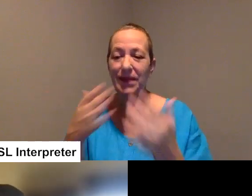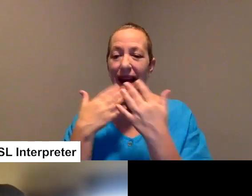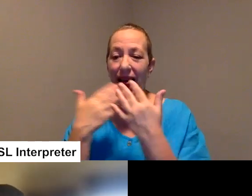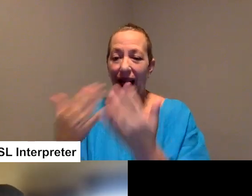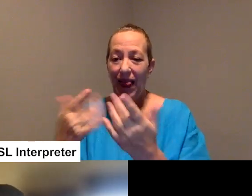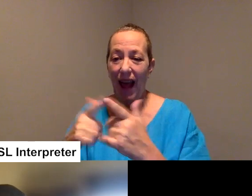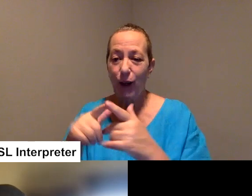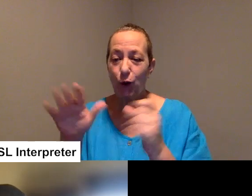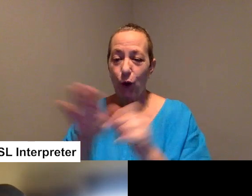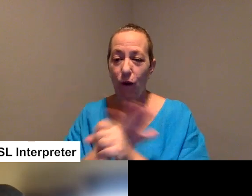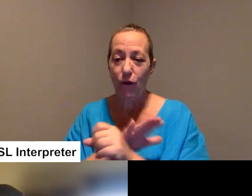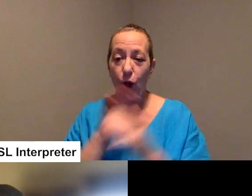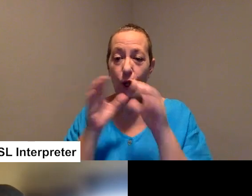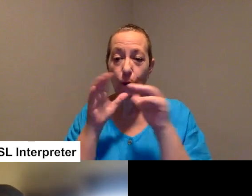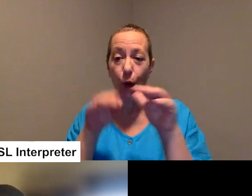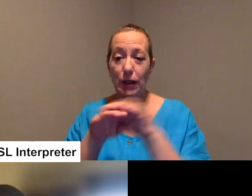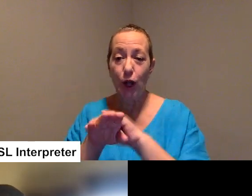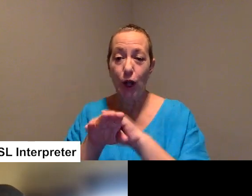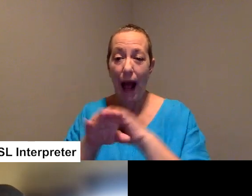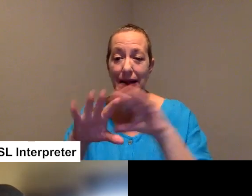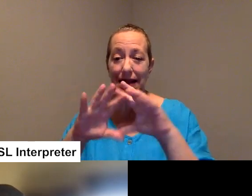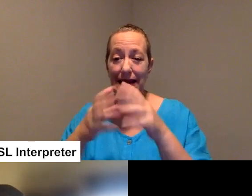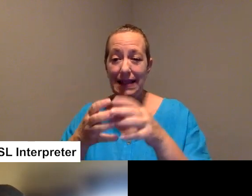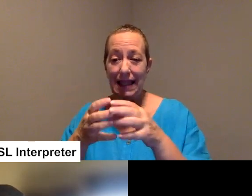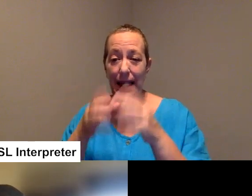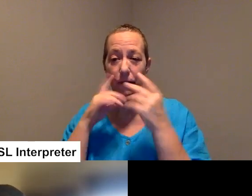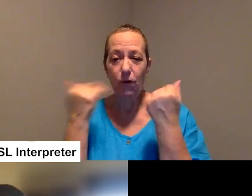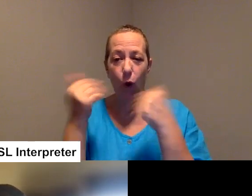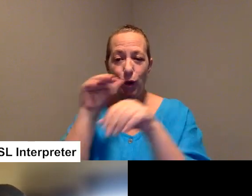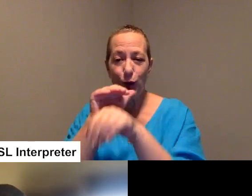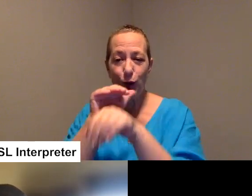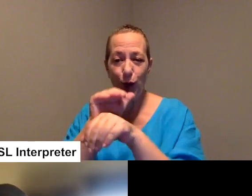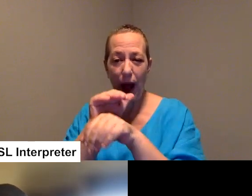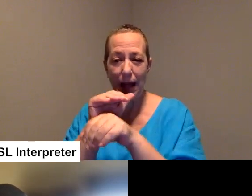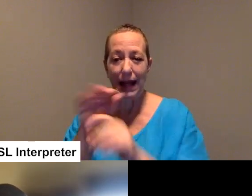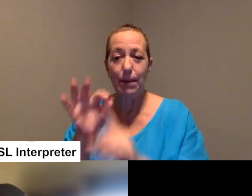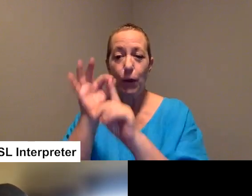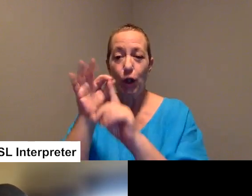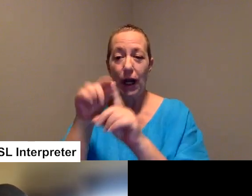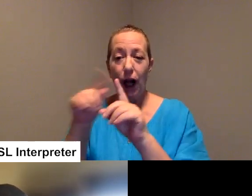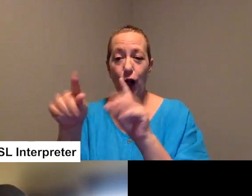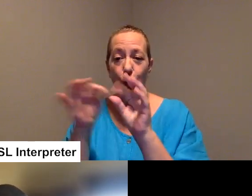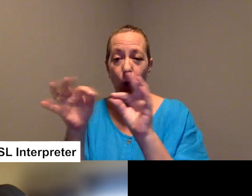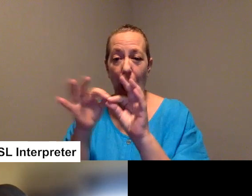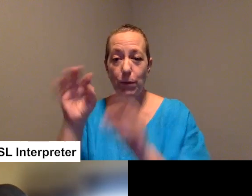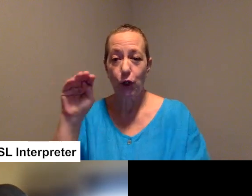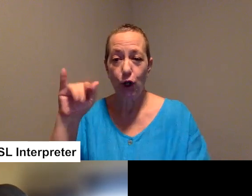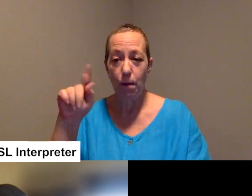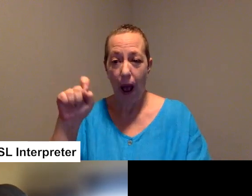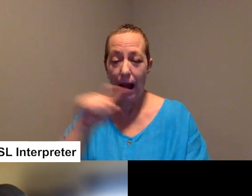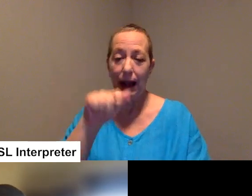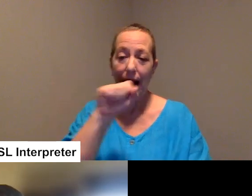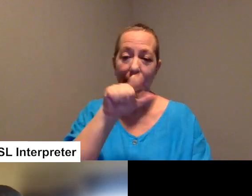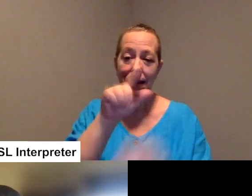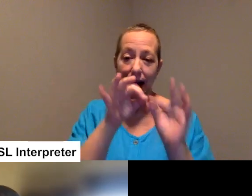entire communications access team for the live portion of tonight, in particular to our captioner, Mike, to our ASL